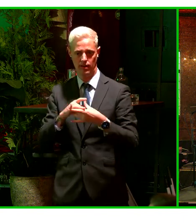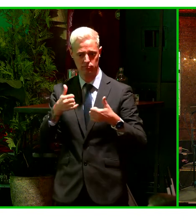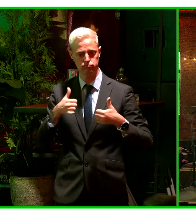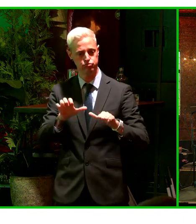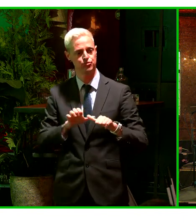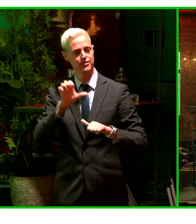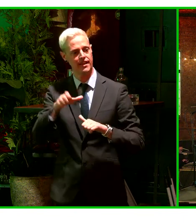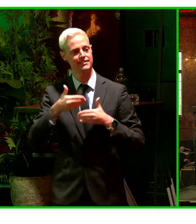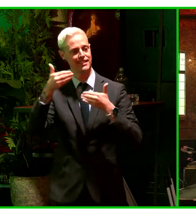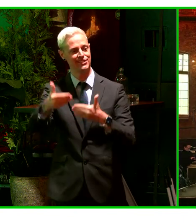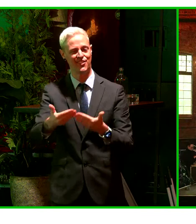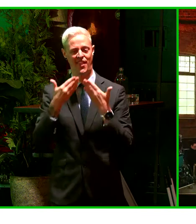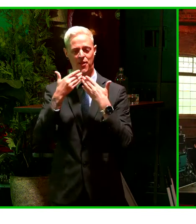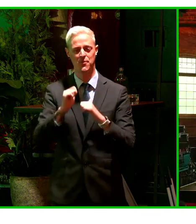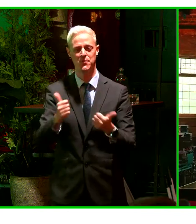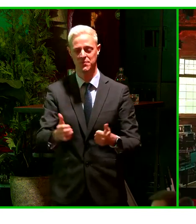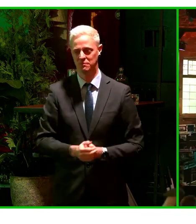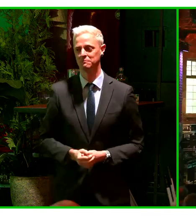much.